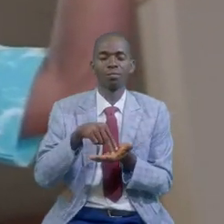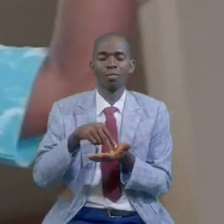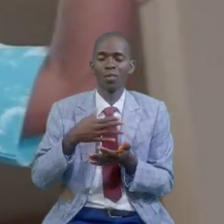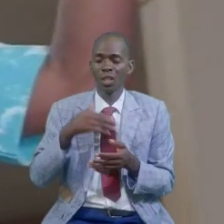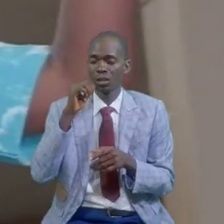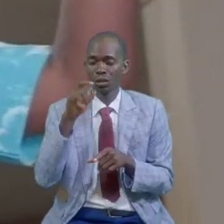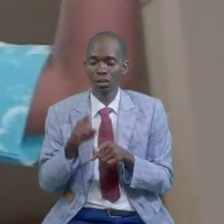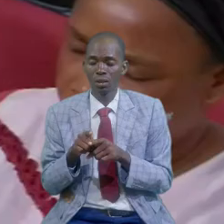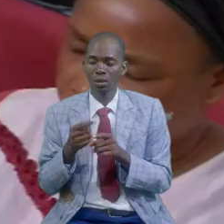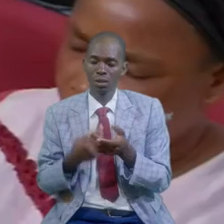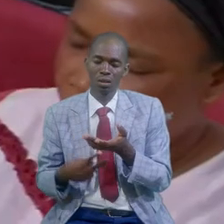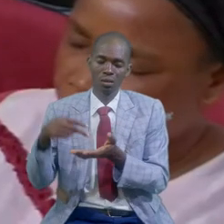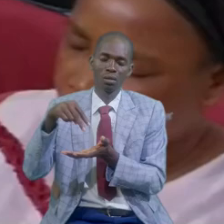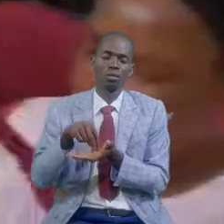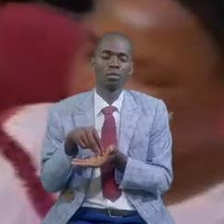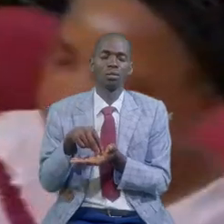Sister, arise.